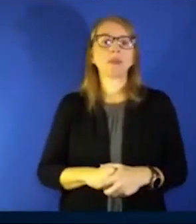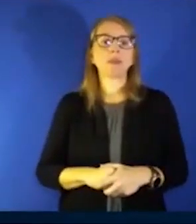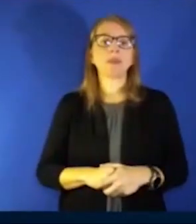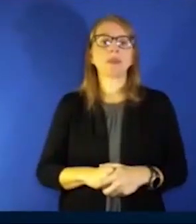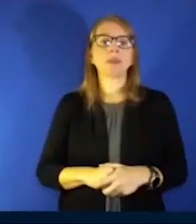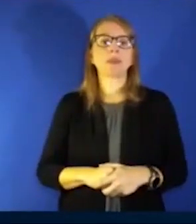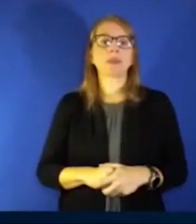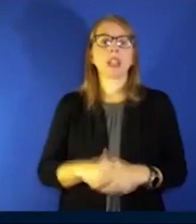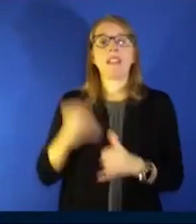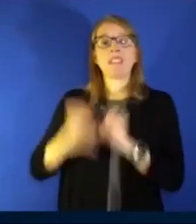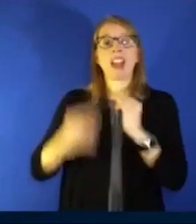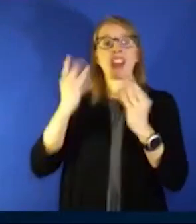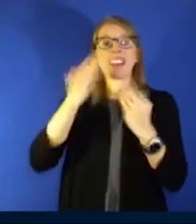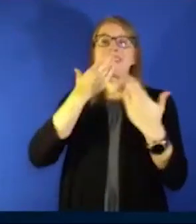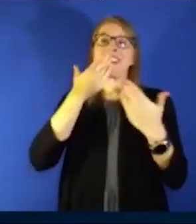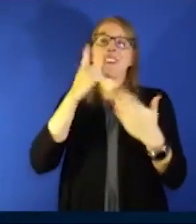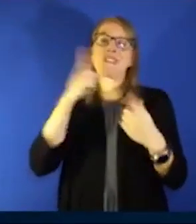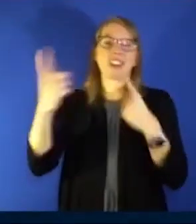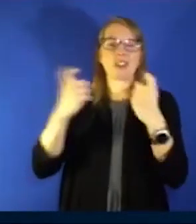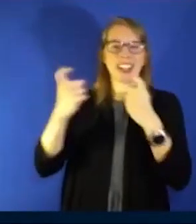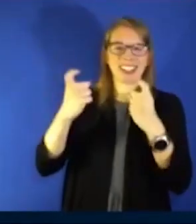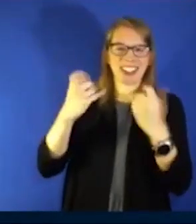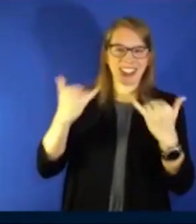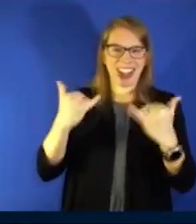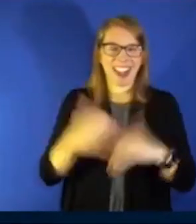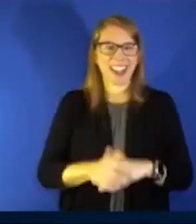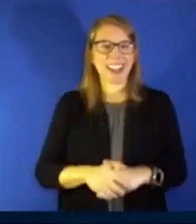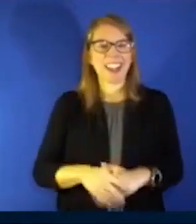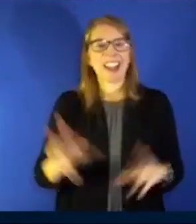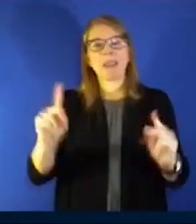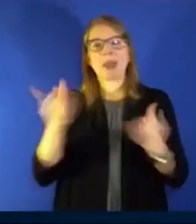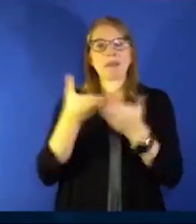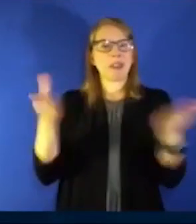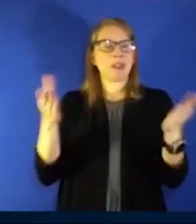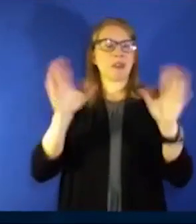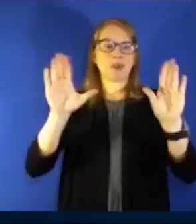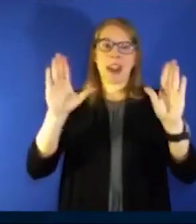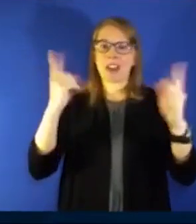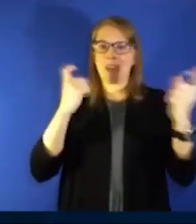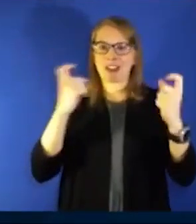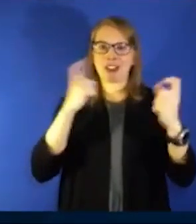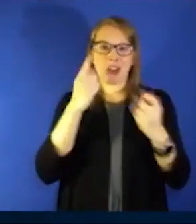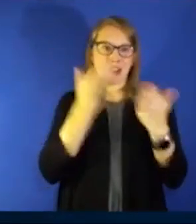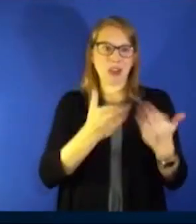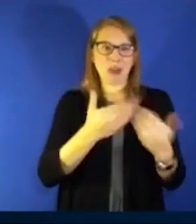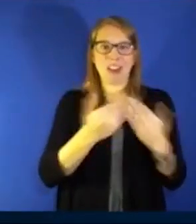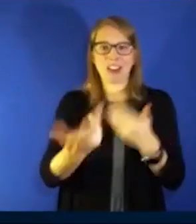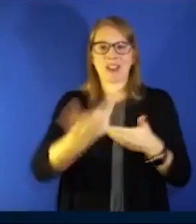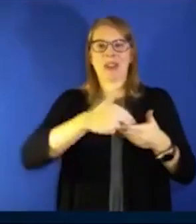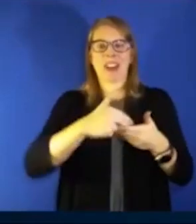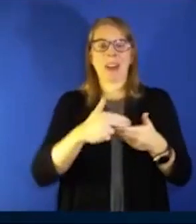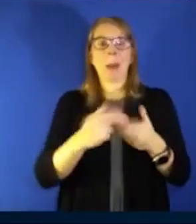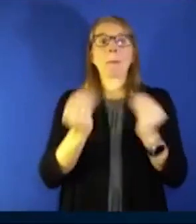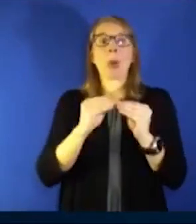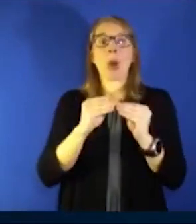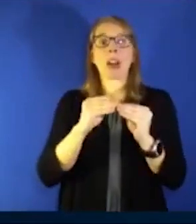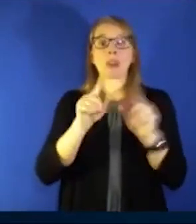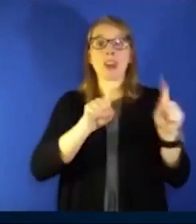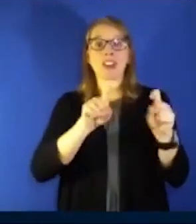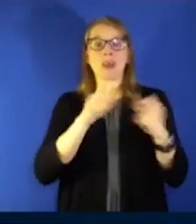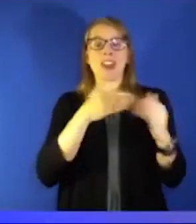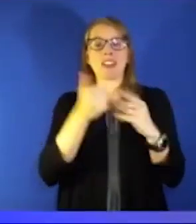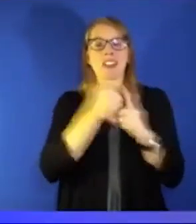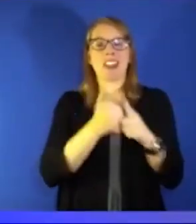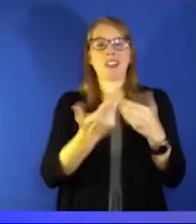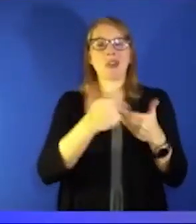thoughts. Thank you all for your great questions today. People always have them for you when you come here. So you'll have them many, many more when you come back. Final thoughts. What do you want us to know, Dr.